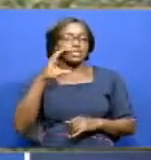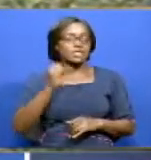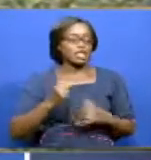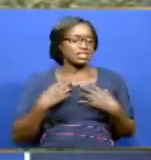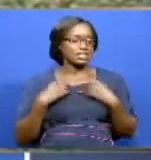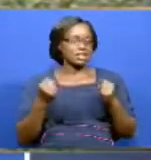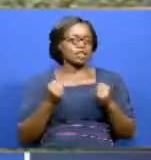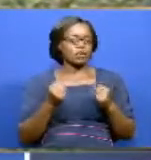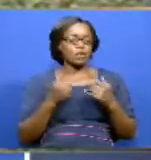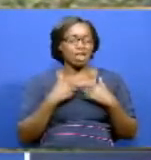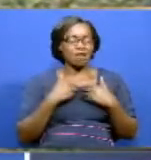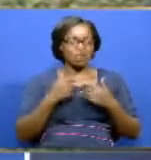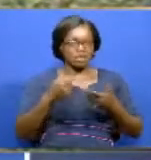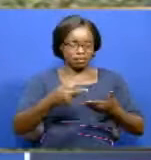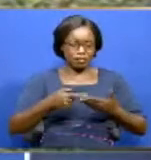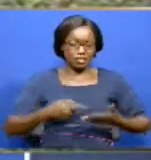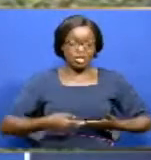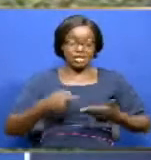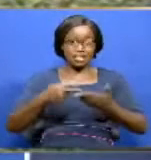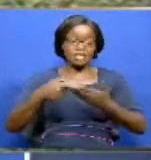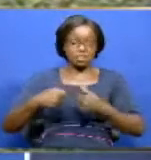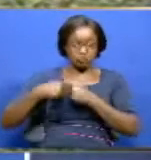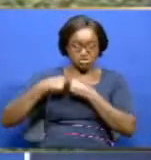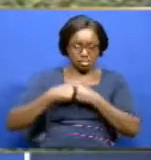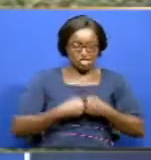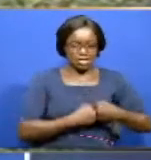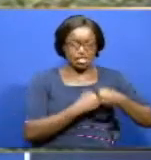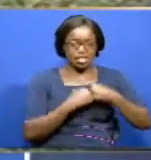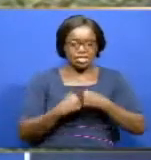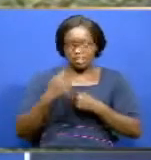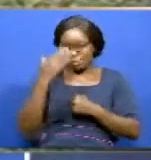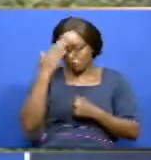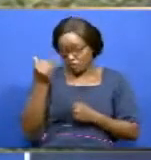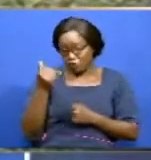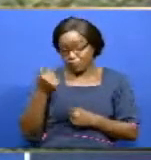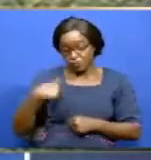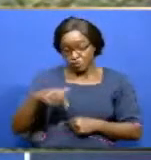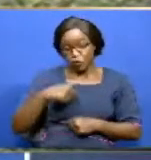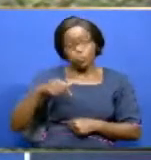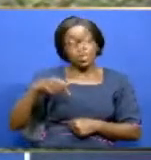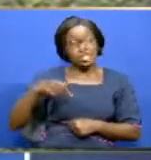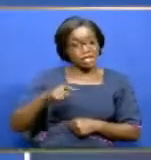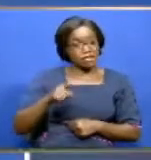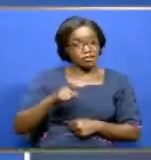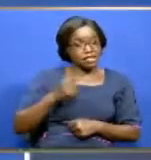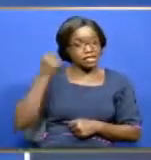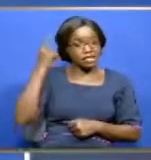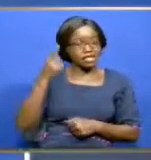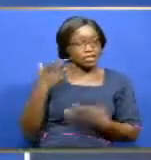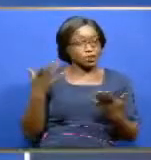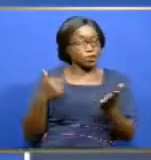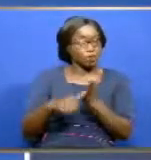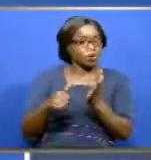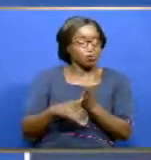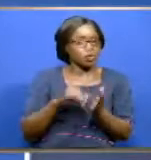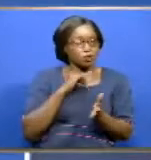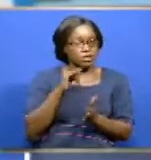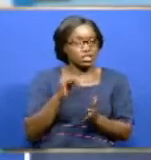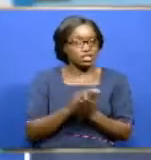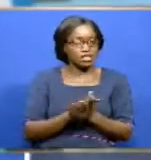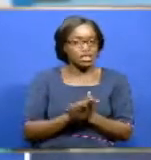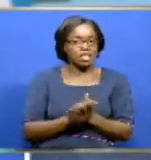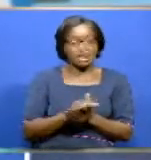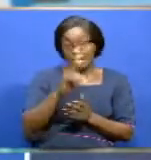get a round table and discuss the challenges, because we are the people who understand where the shoe pinches. It was as a matter of